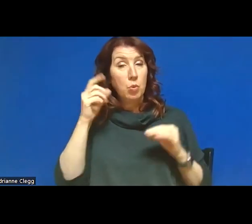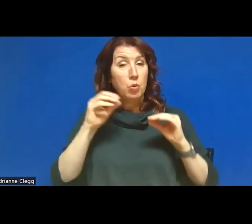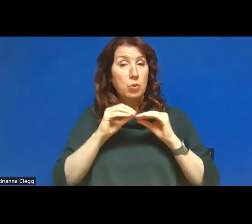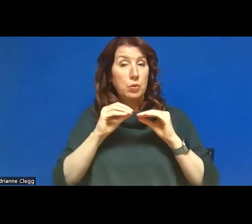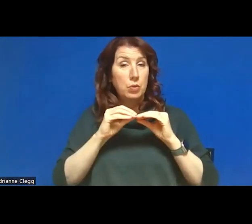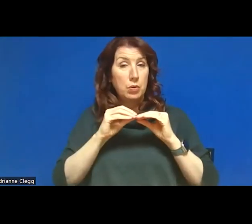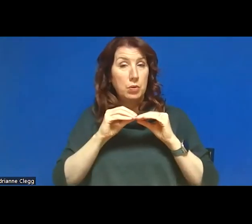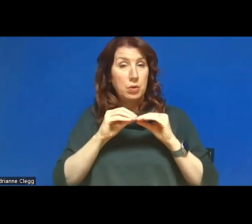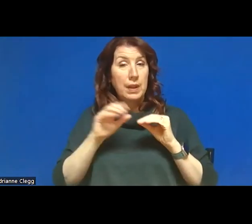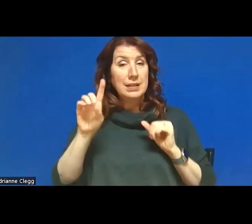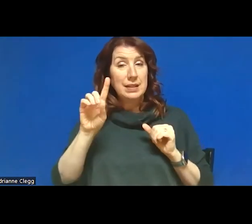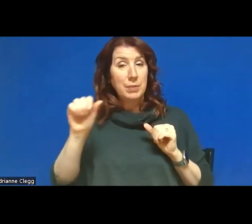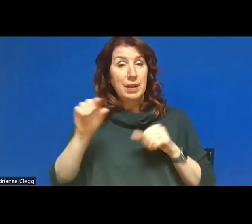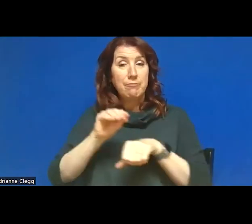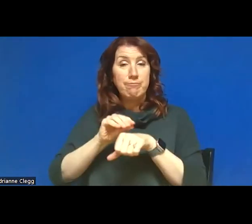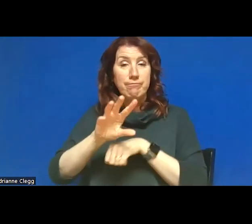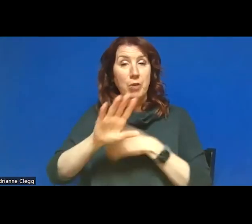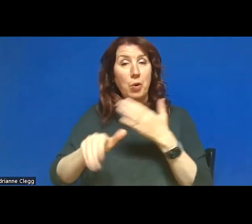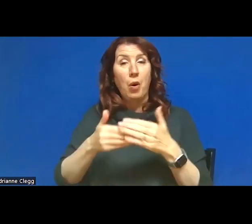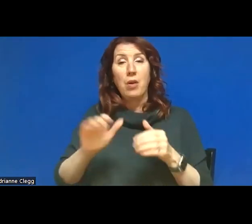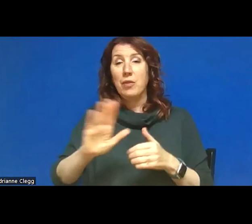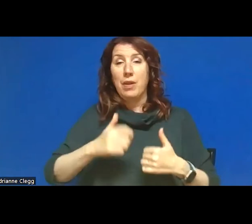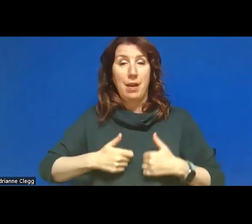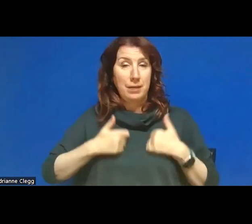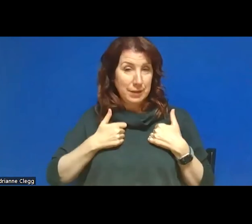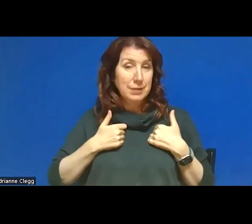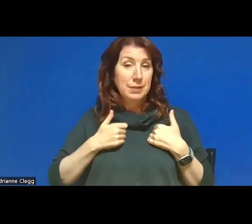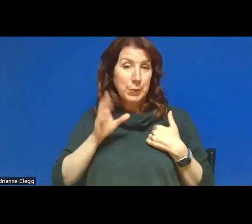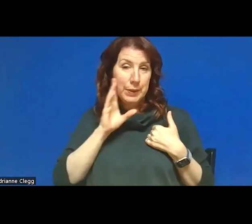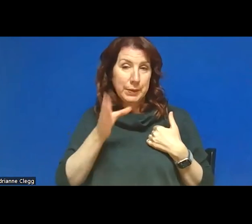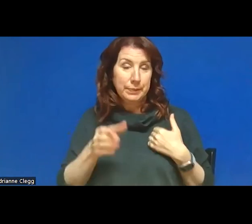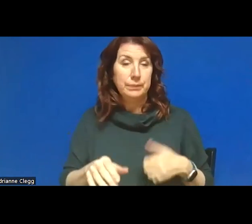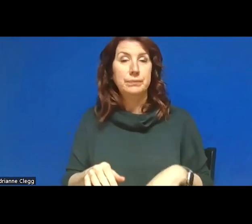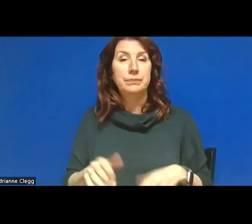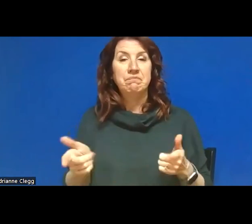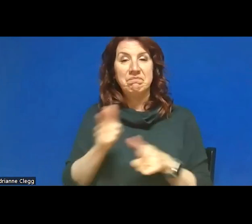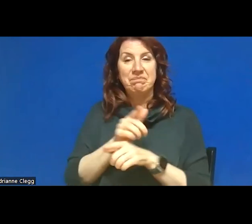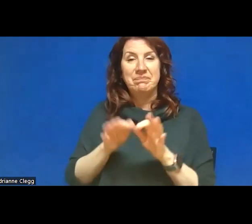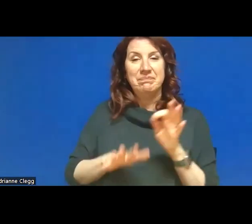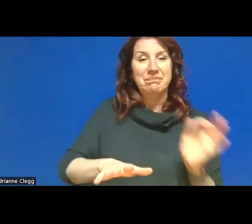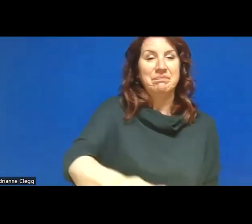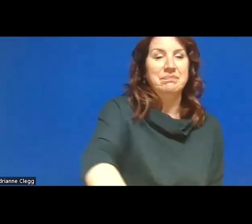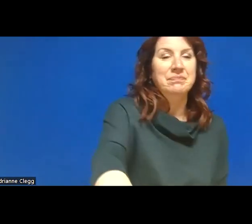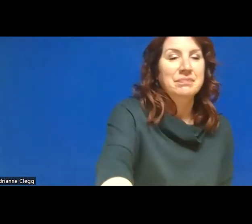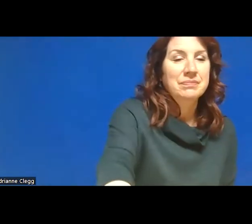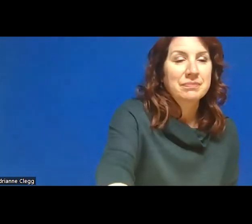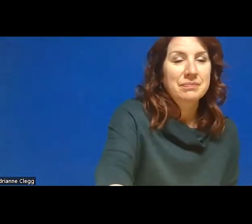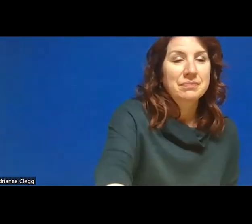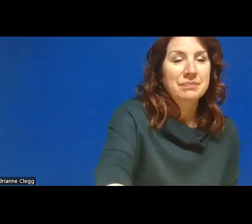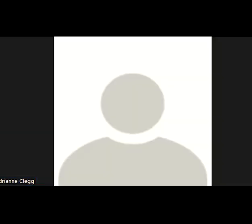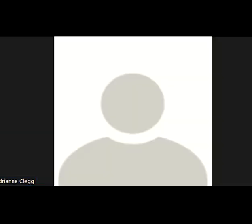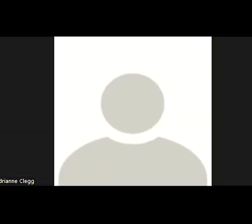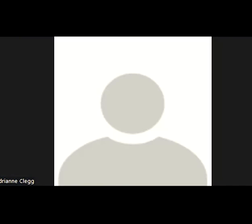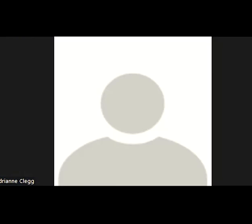that disability will affect all of our lives eventually. And the path forward includes